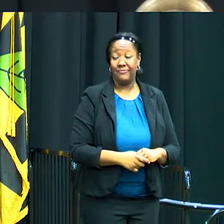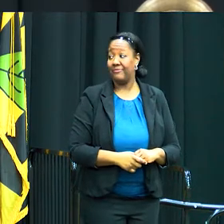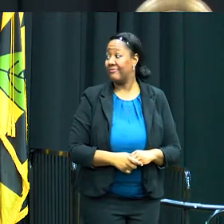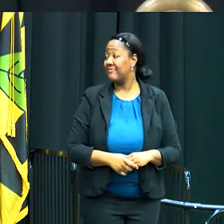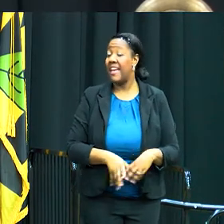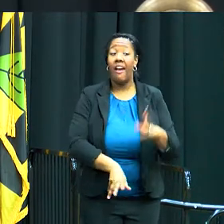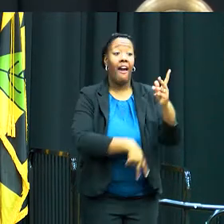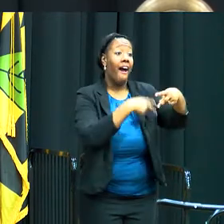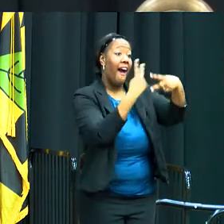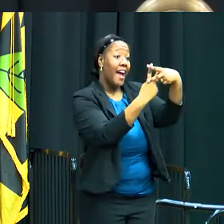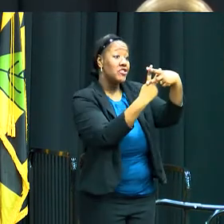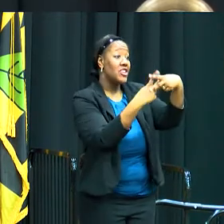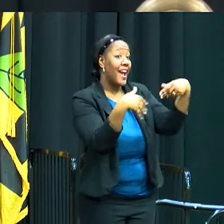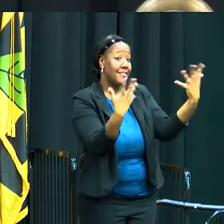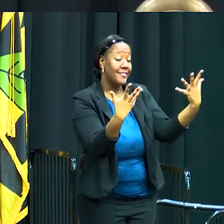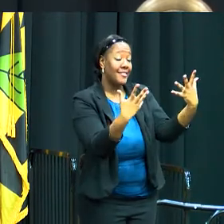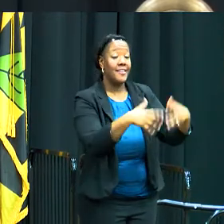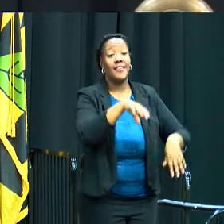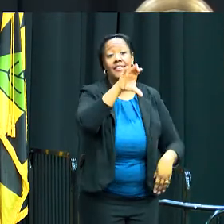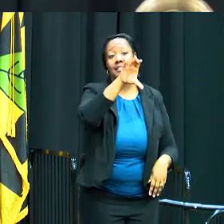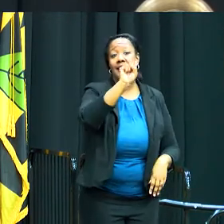Our hashtag, it's hashtag